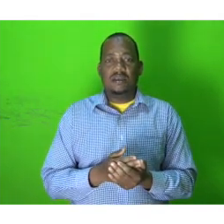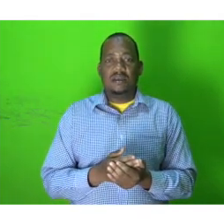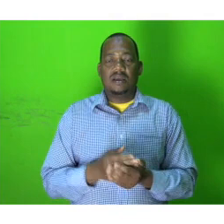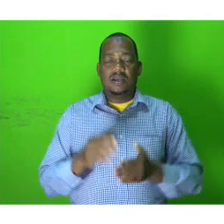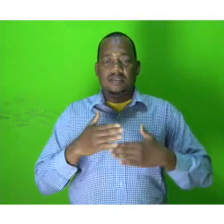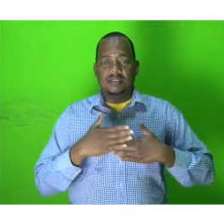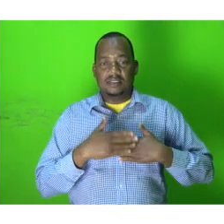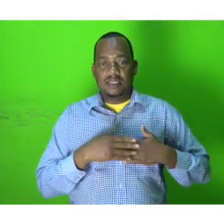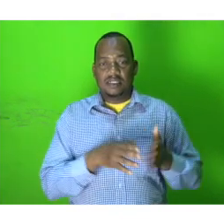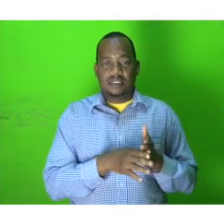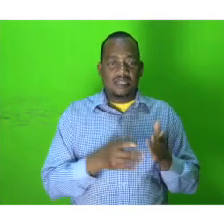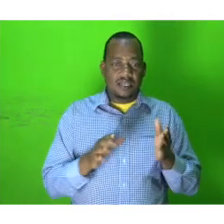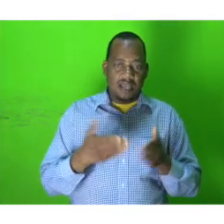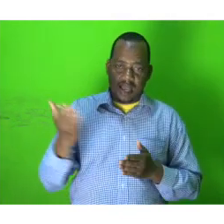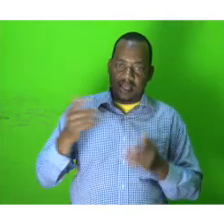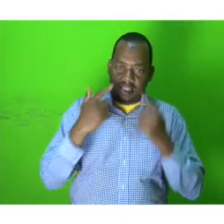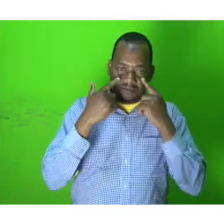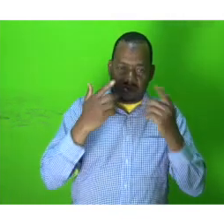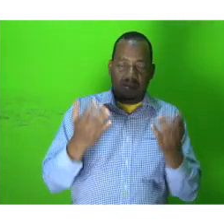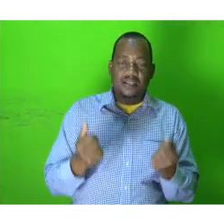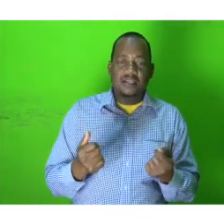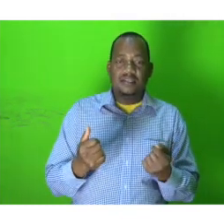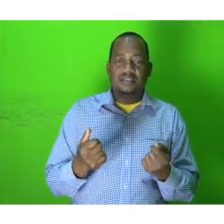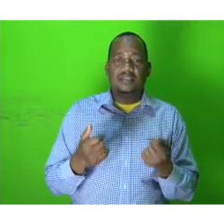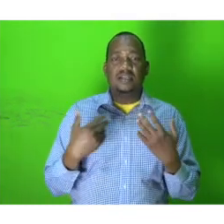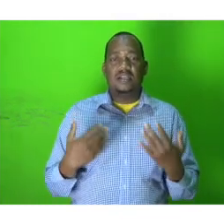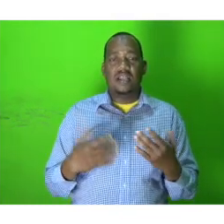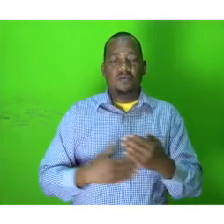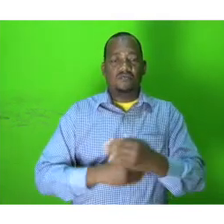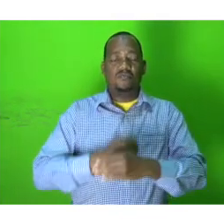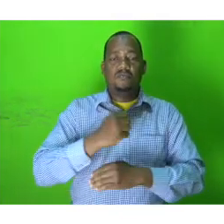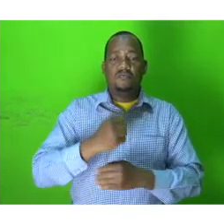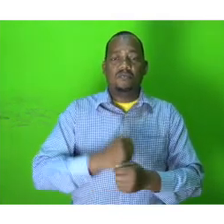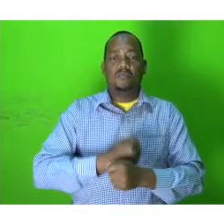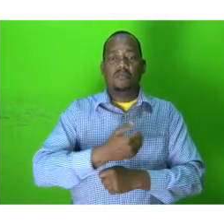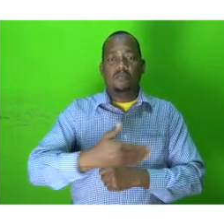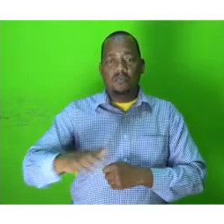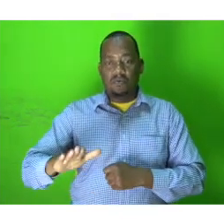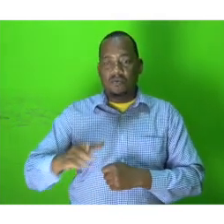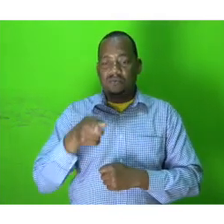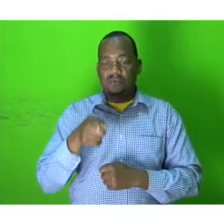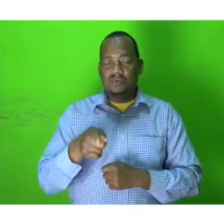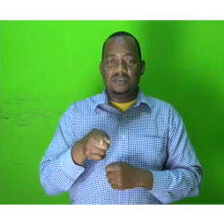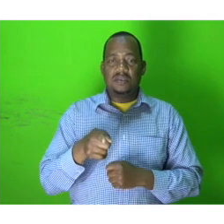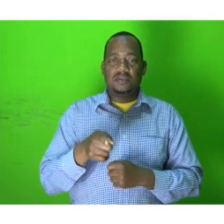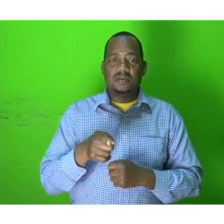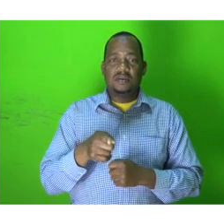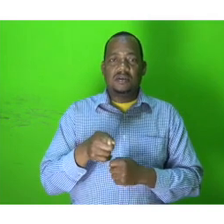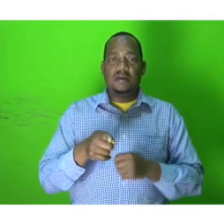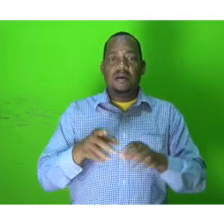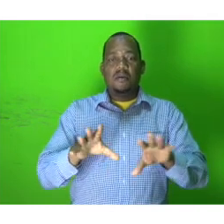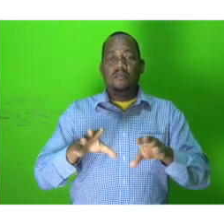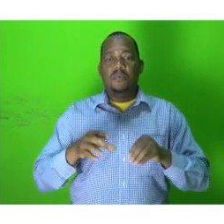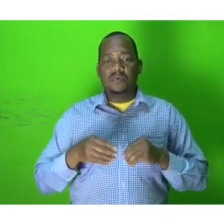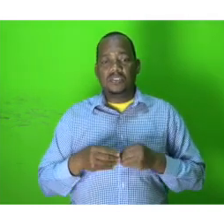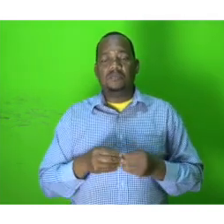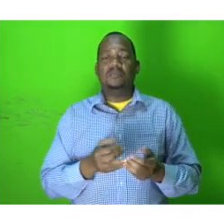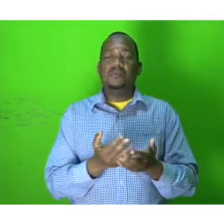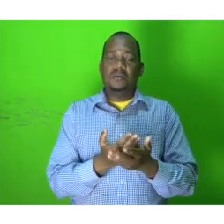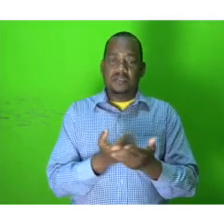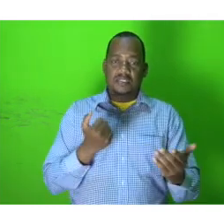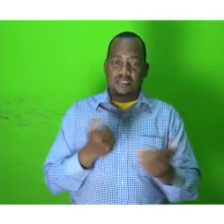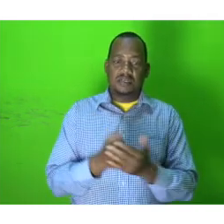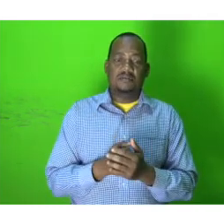Dear student and other viewer, let us now move to the possible reason of